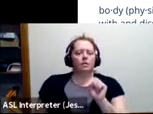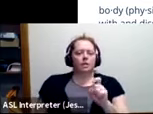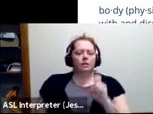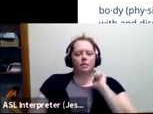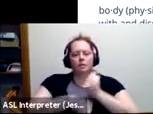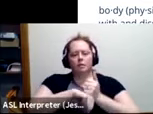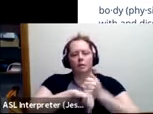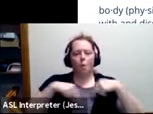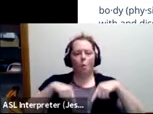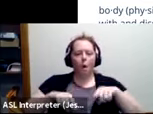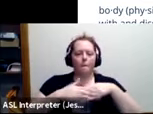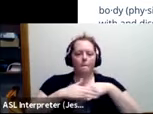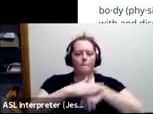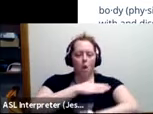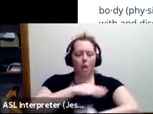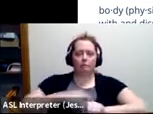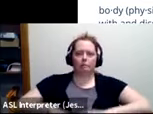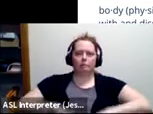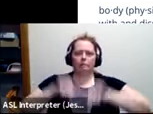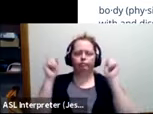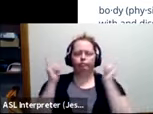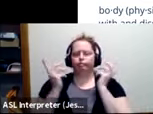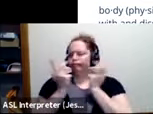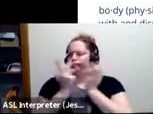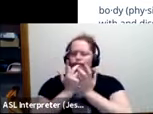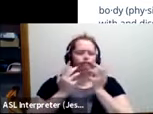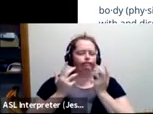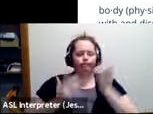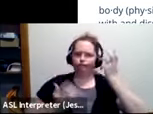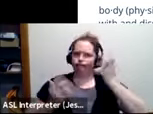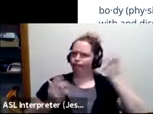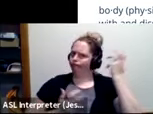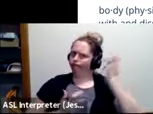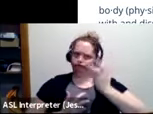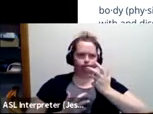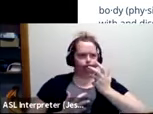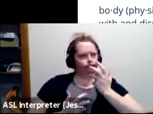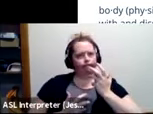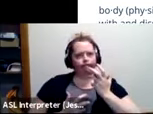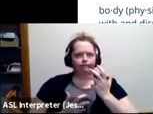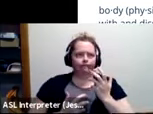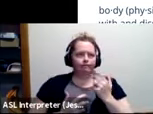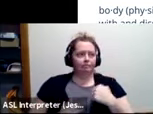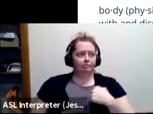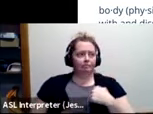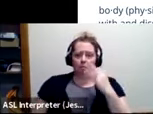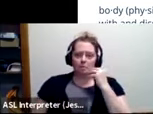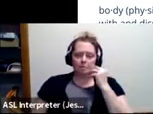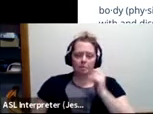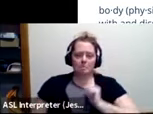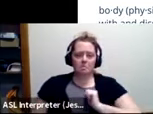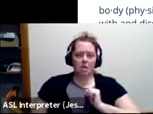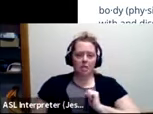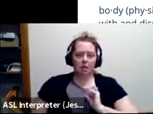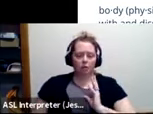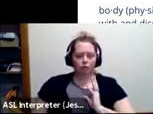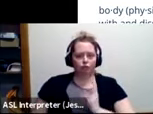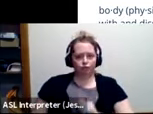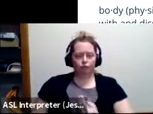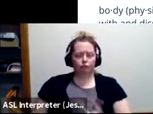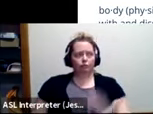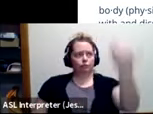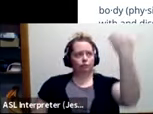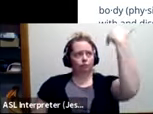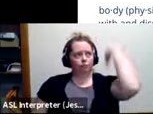from my lived experience, I experienced this, in the beginning of my transition many, many years ago.